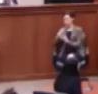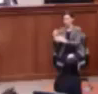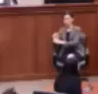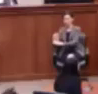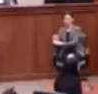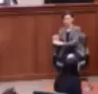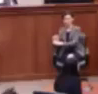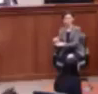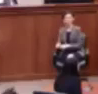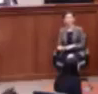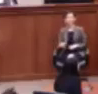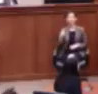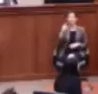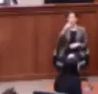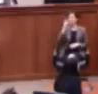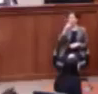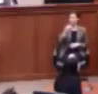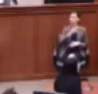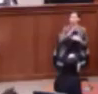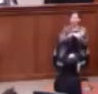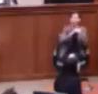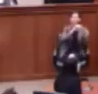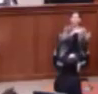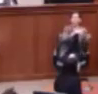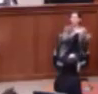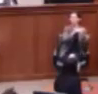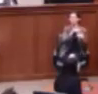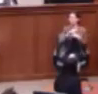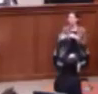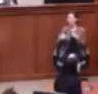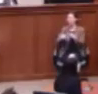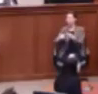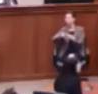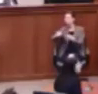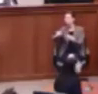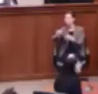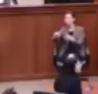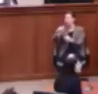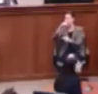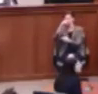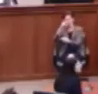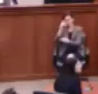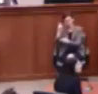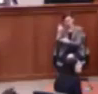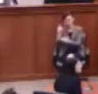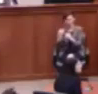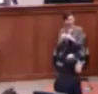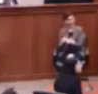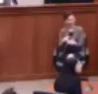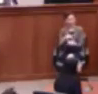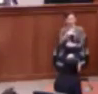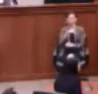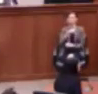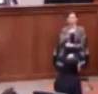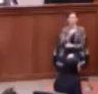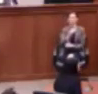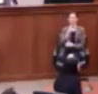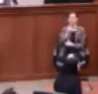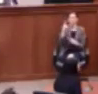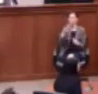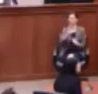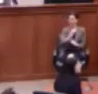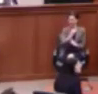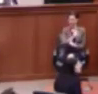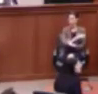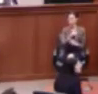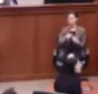looking to send all of our teachers to participate in some way in Jumpstart Summers, either through taking the Quest for Success class,